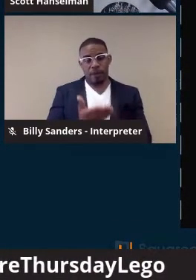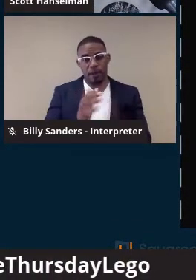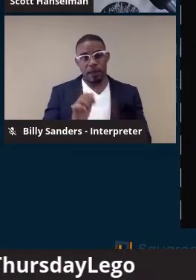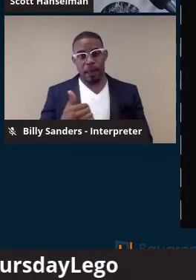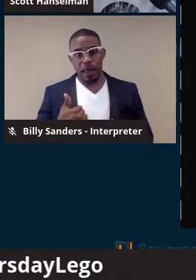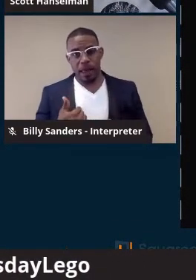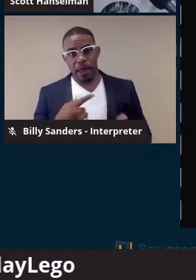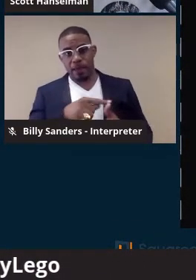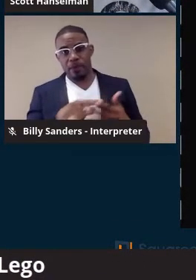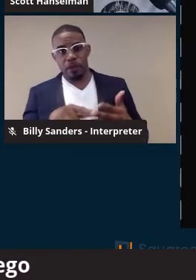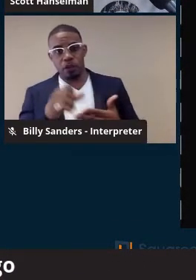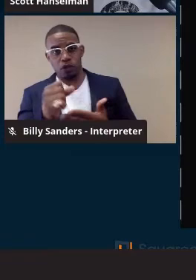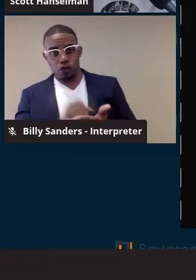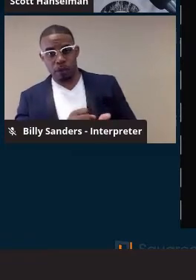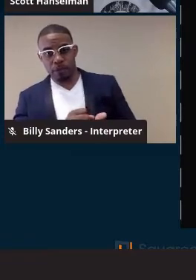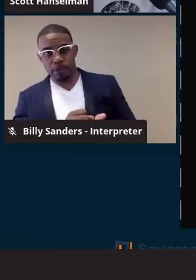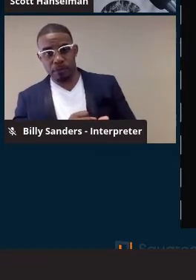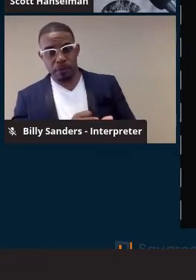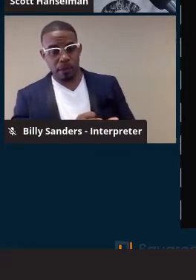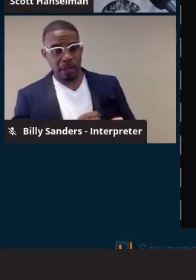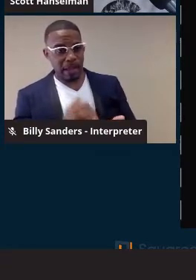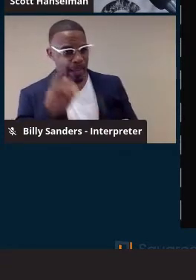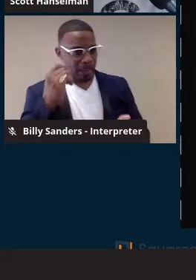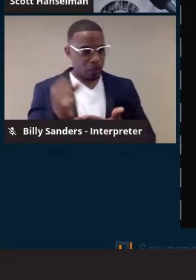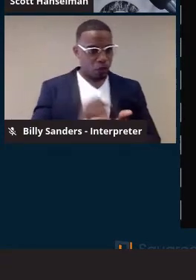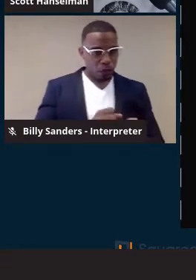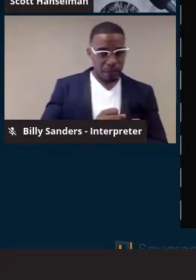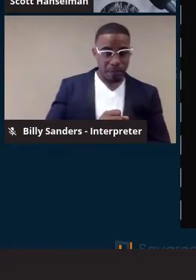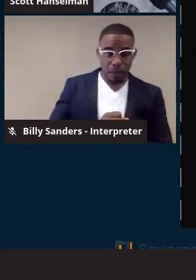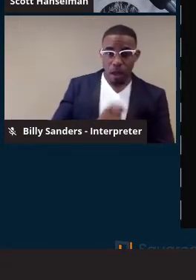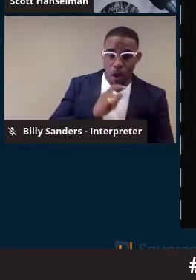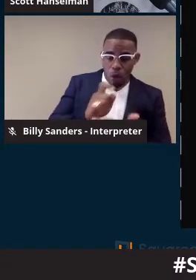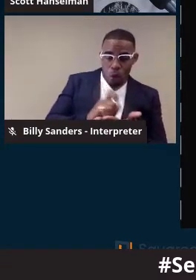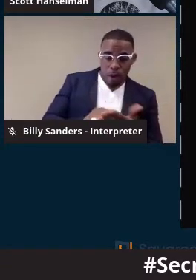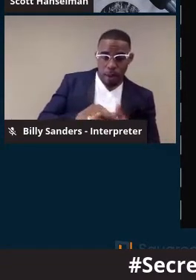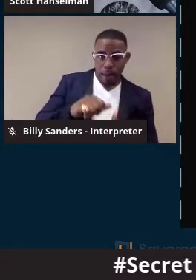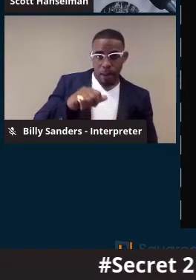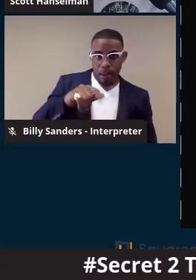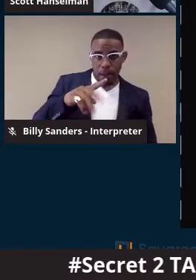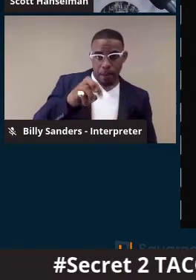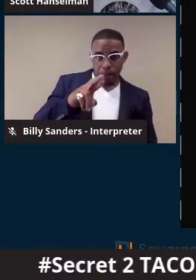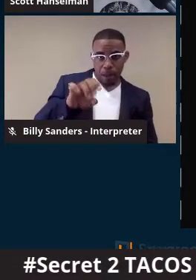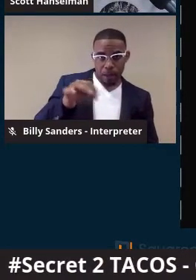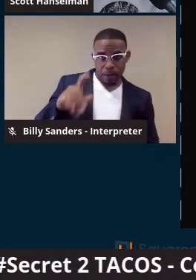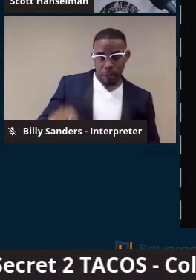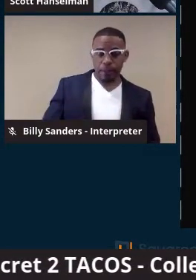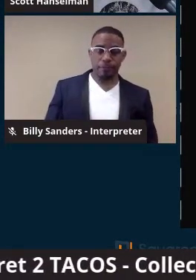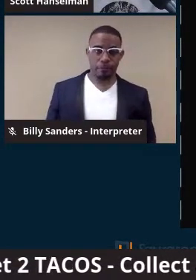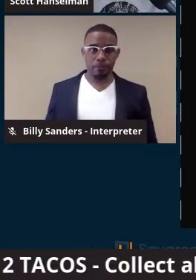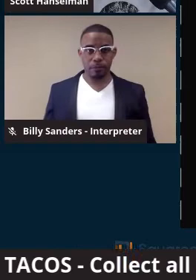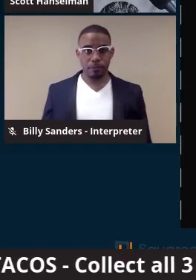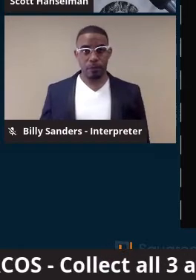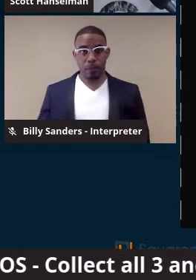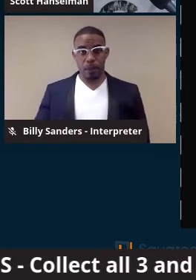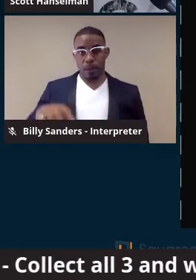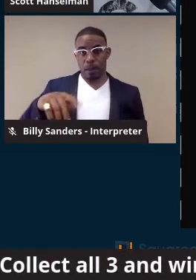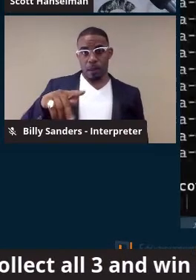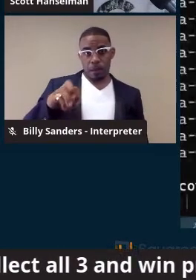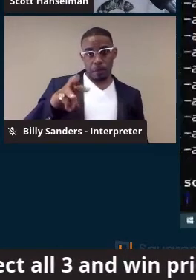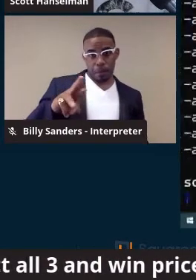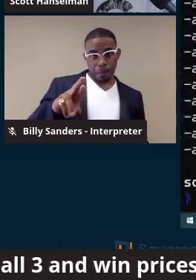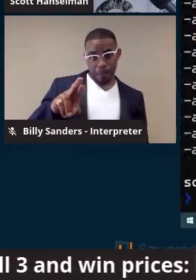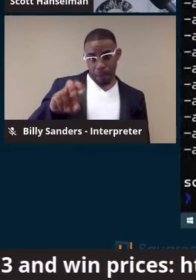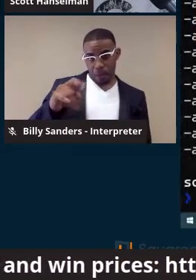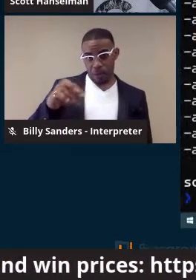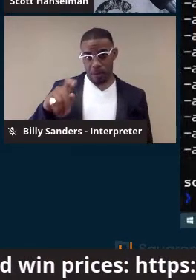these scripts. And these scripts are written in PowerShell. And these PowerShell scripts are